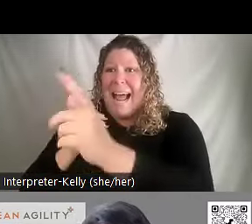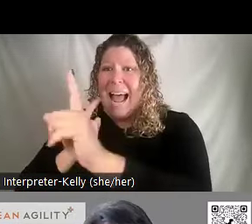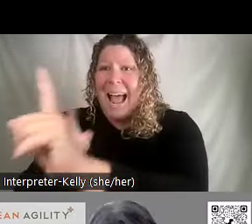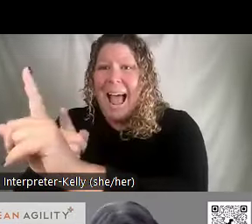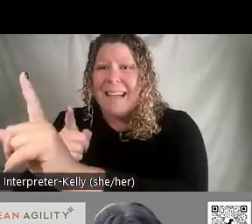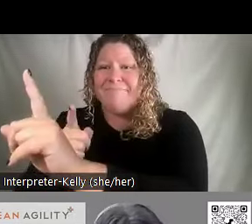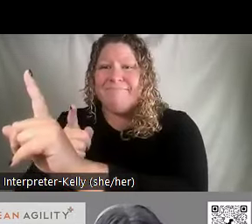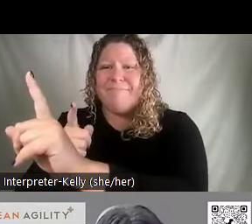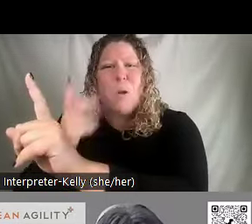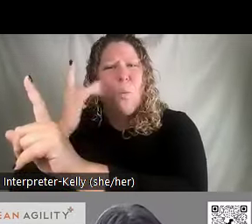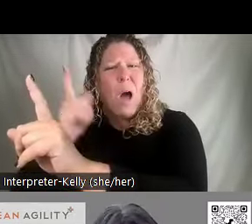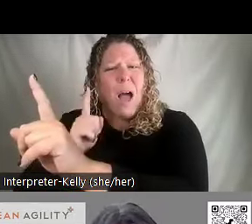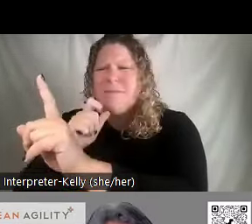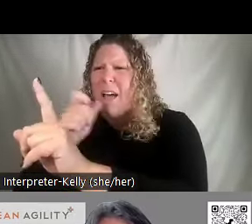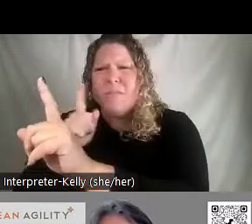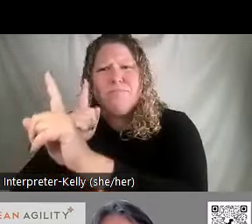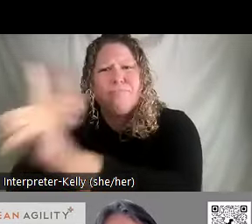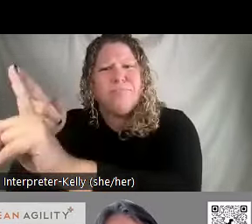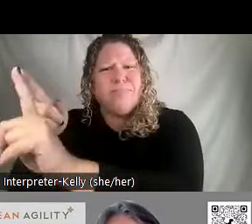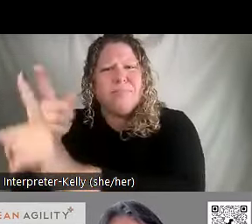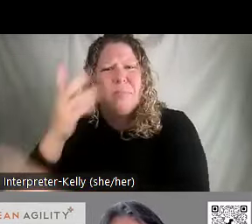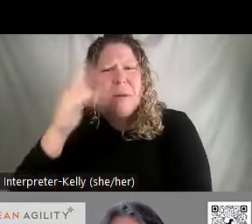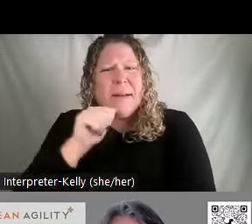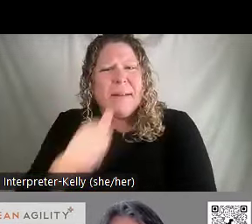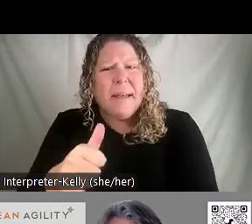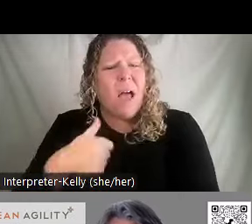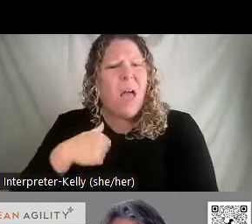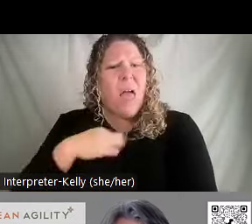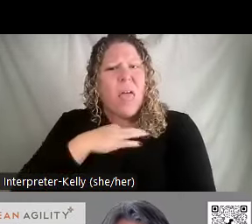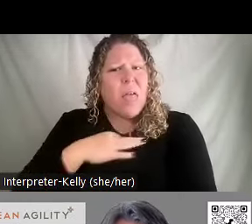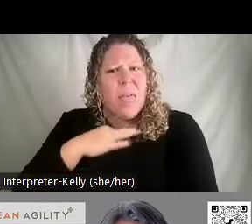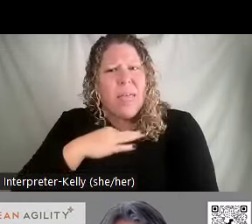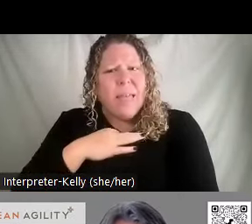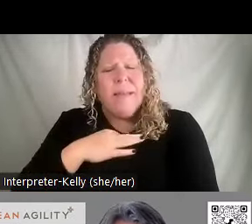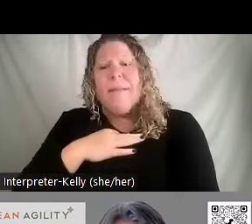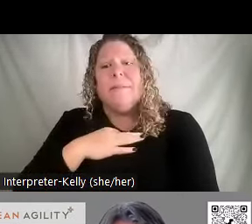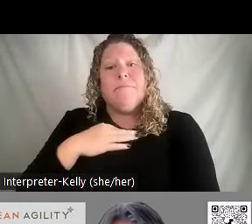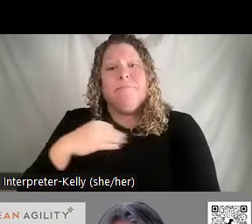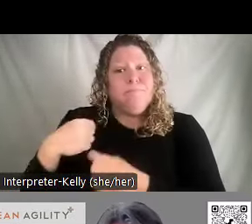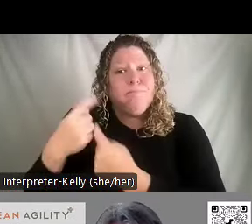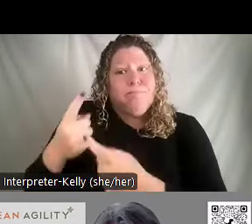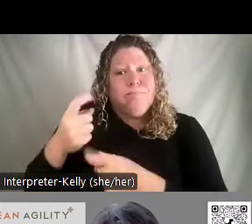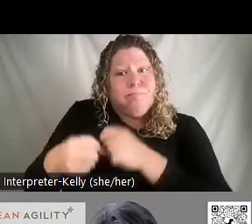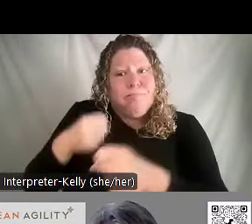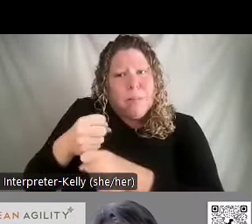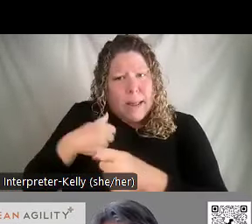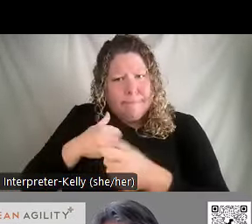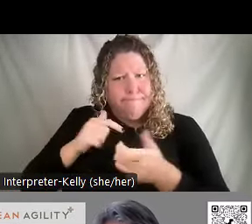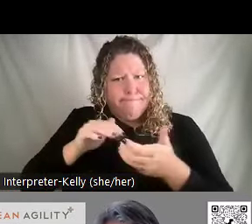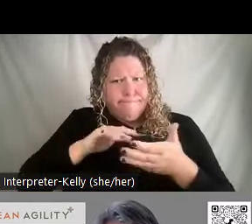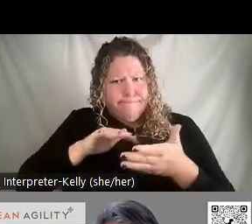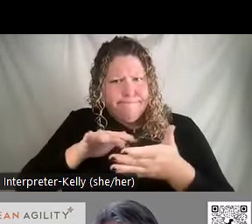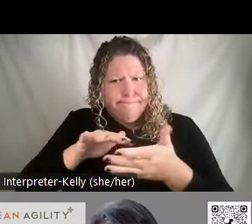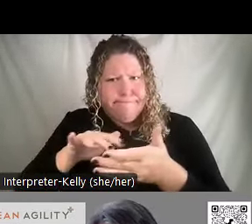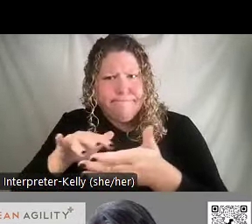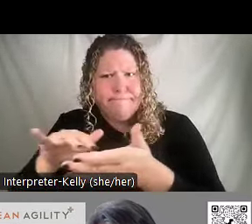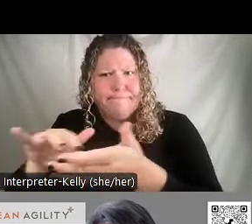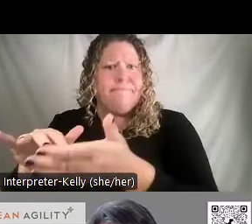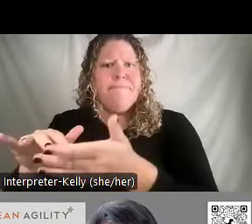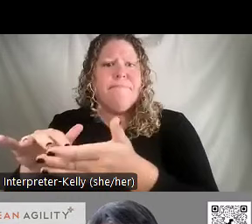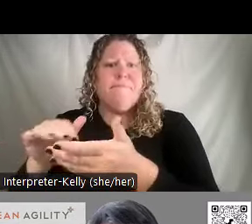do they fall short? I've been really, really curious about this. And over the years, I've studied this and worked